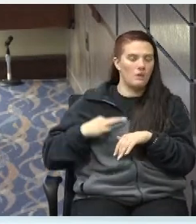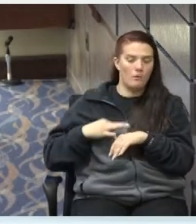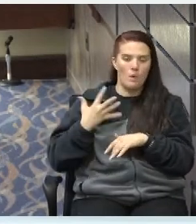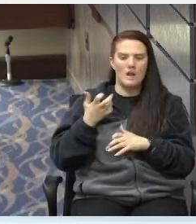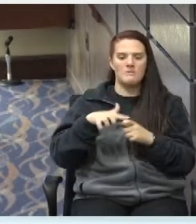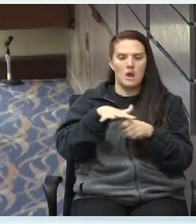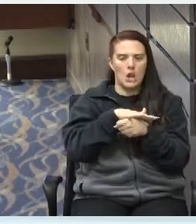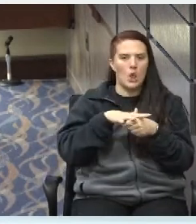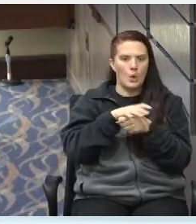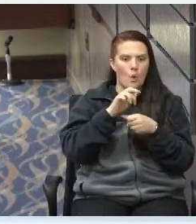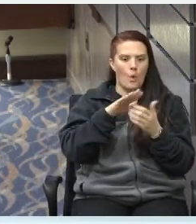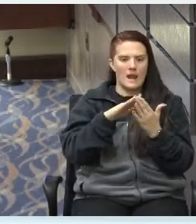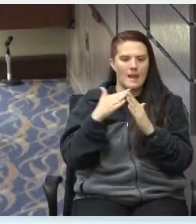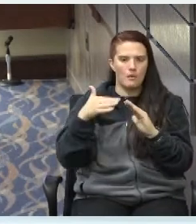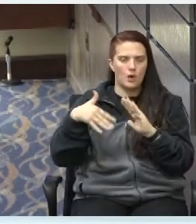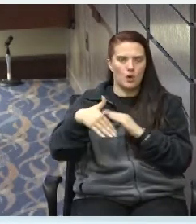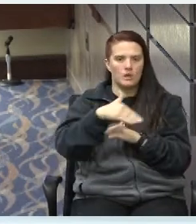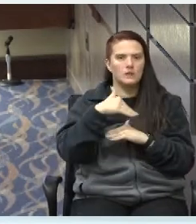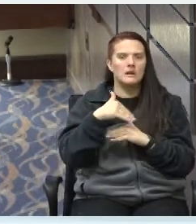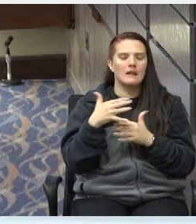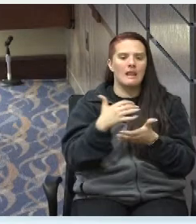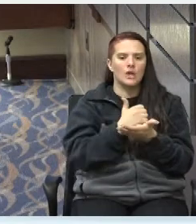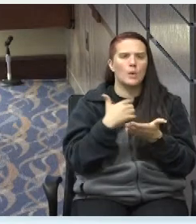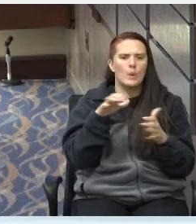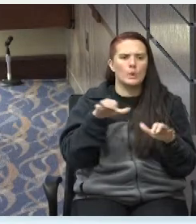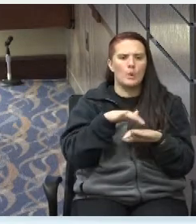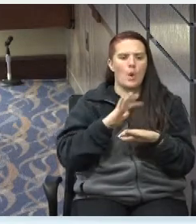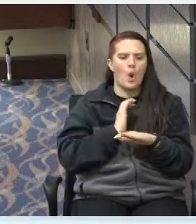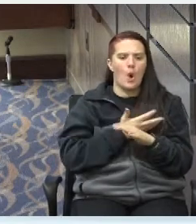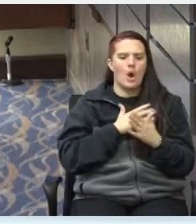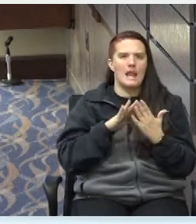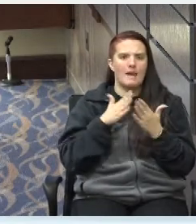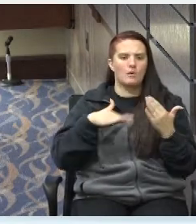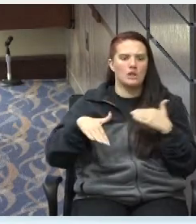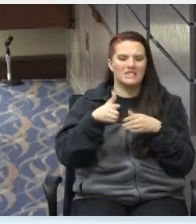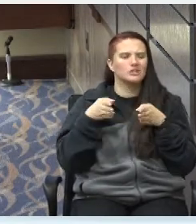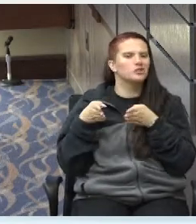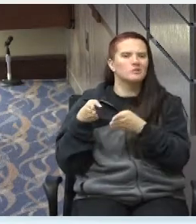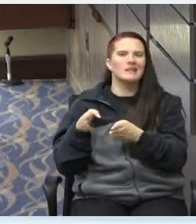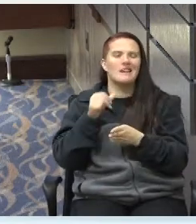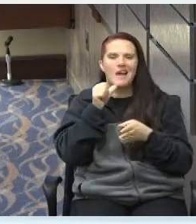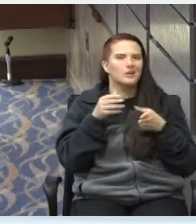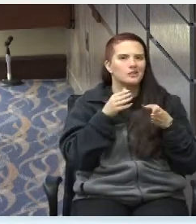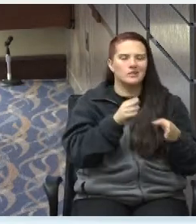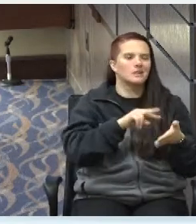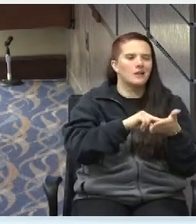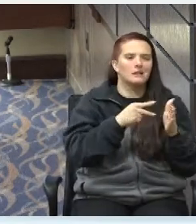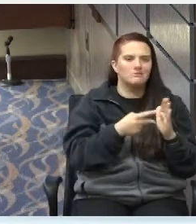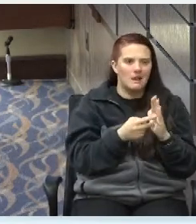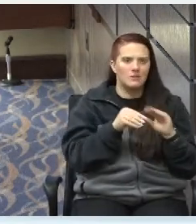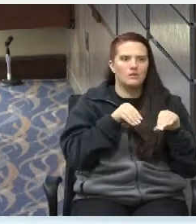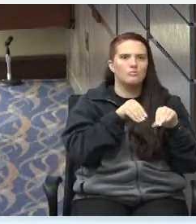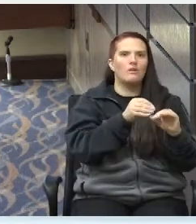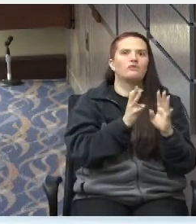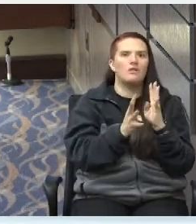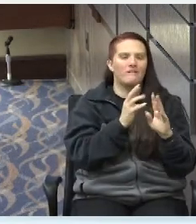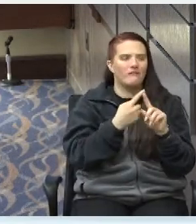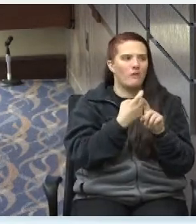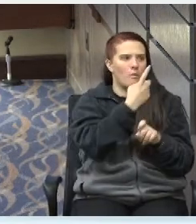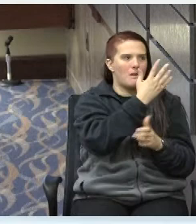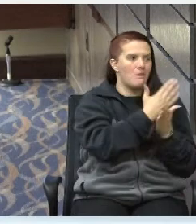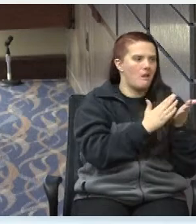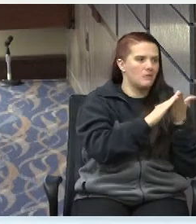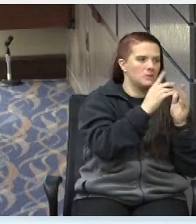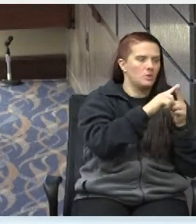local or neighborhood collector. These are things that we want to do on neighborhood streets, not on streets that are meant to move traffic from one part of the city to the